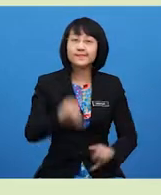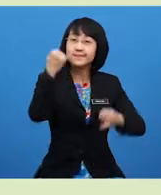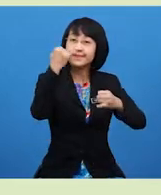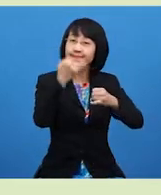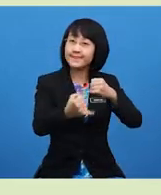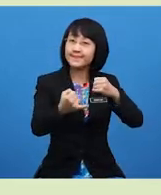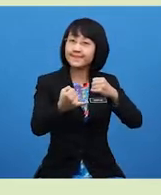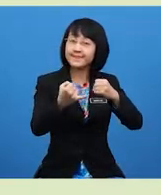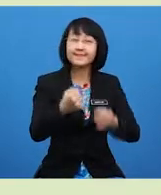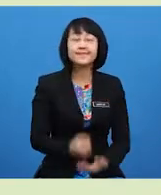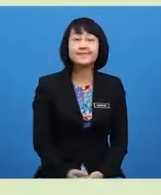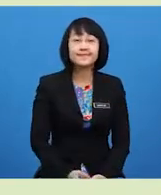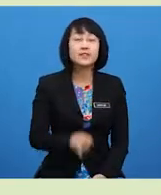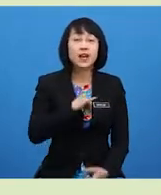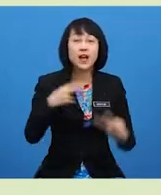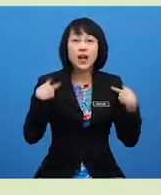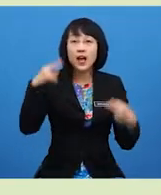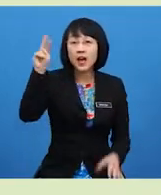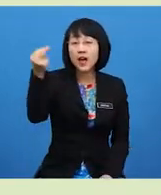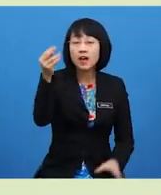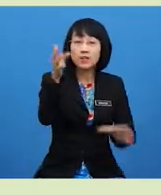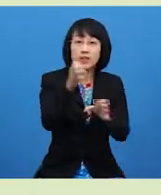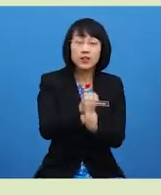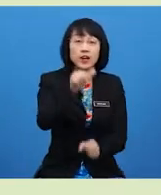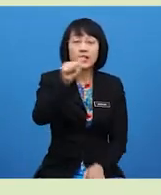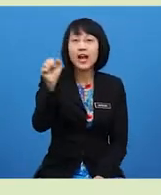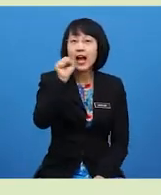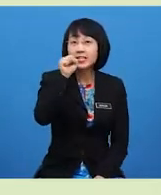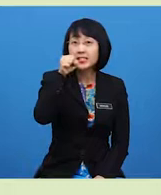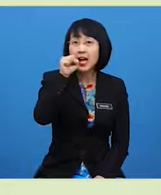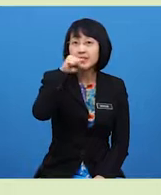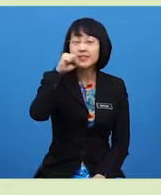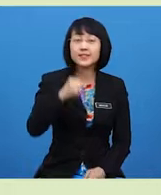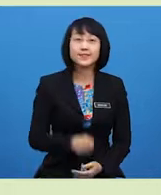Last one, I haven't got a carrot.